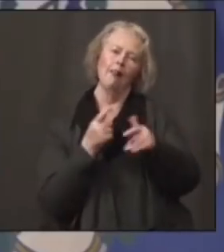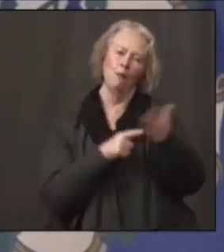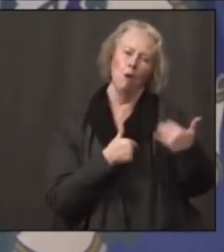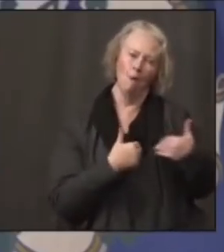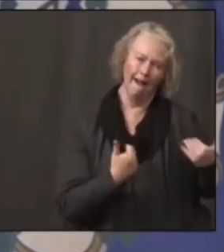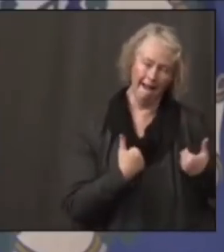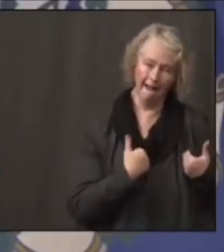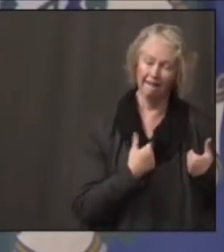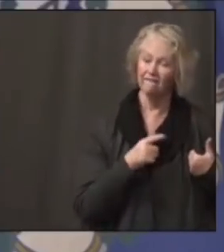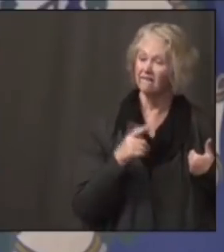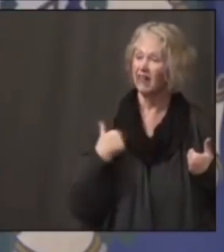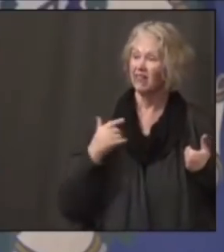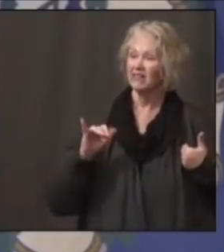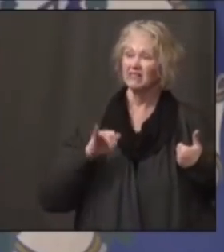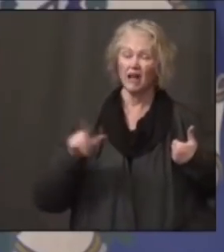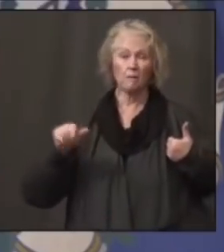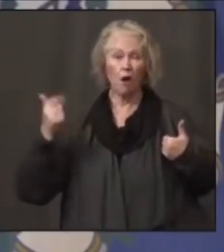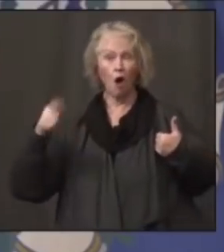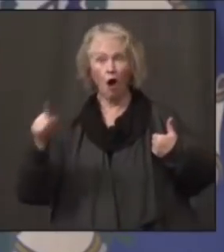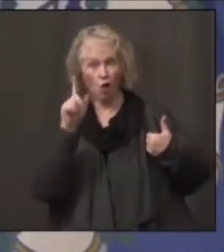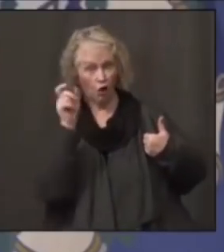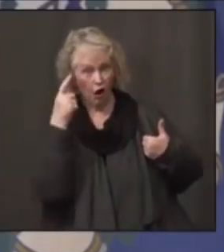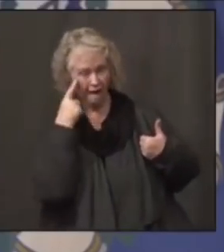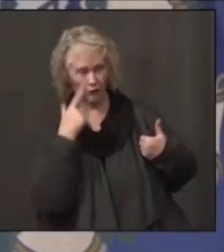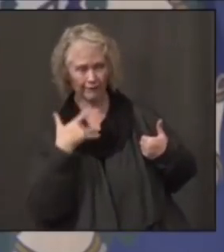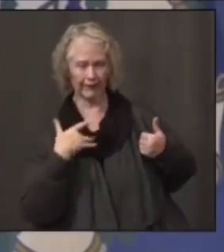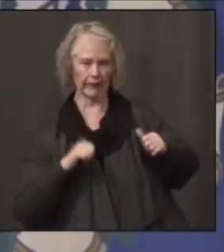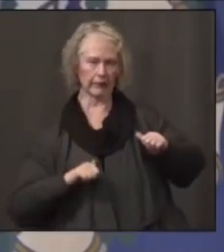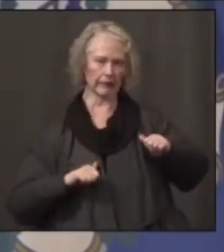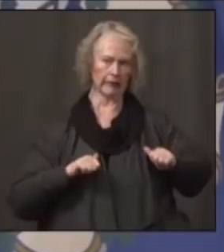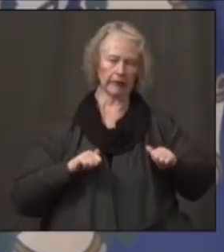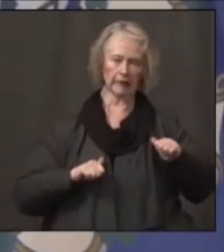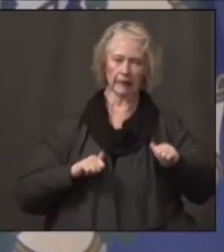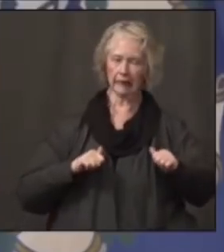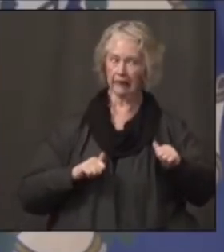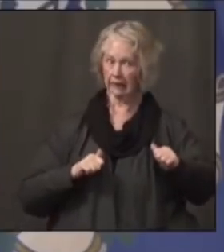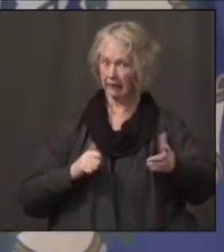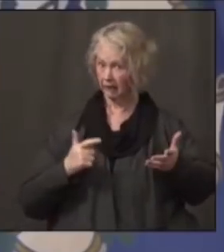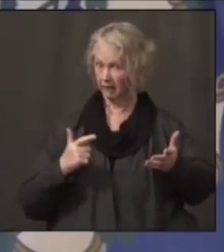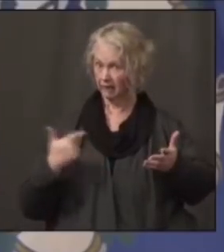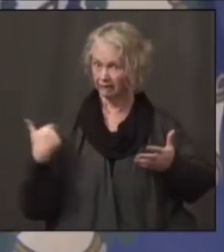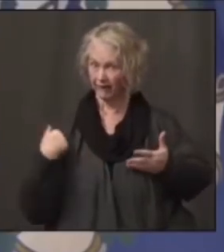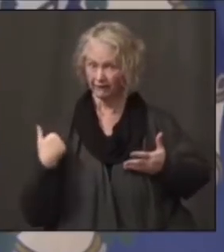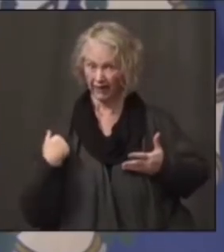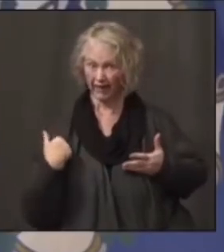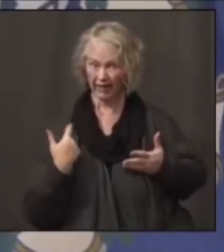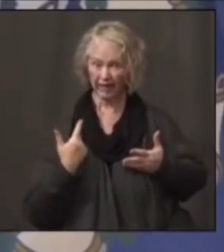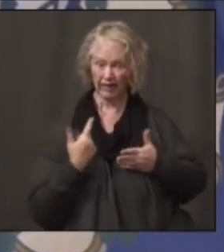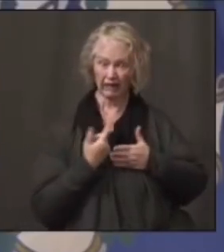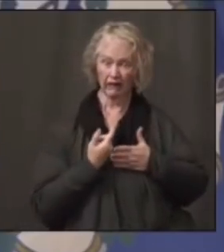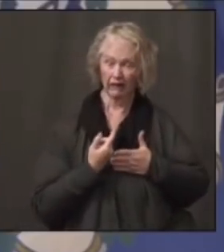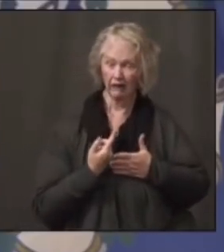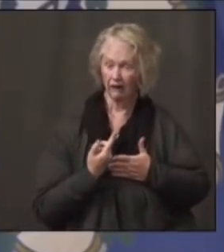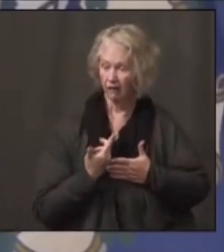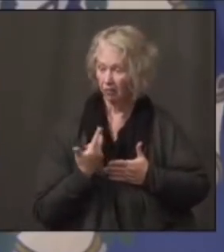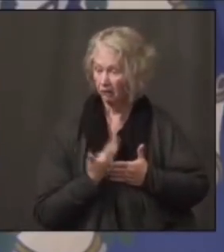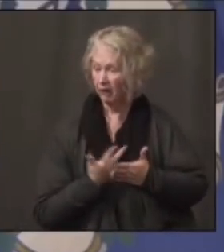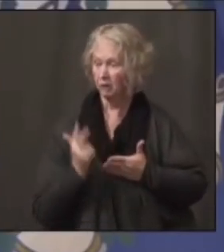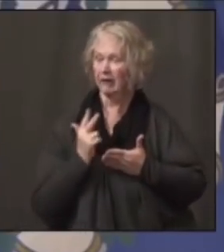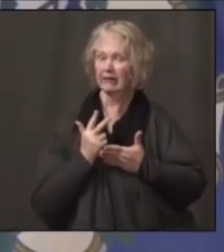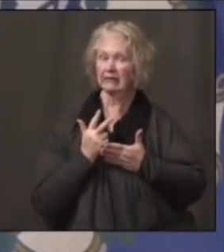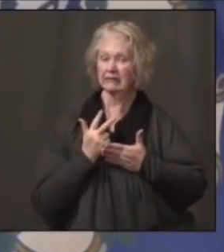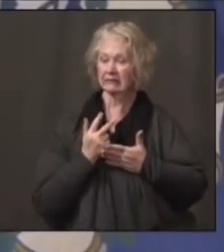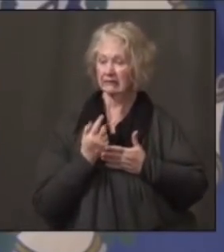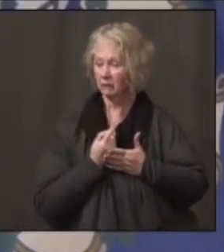on the phone, that while there's an awful lot of trepidation about the vaccine theoretically 3 weeks ago, a week ago, now a lot